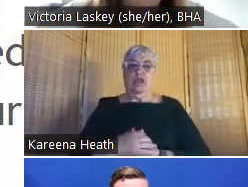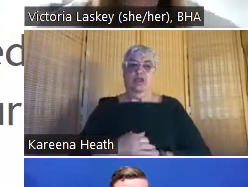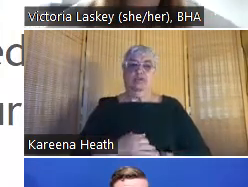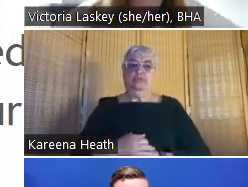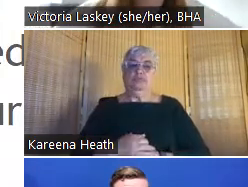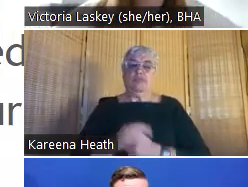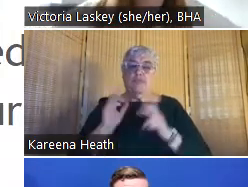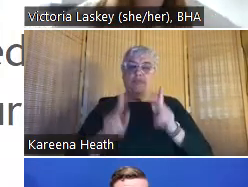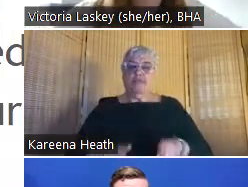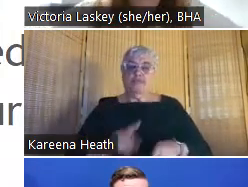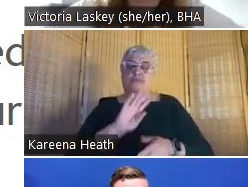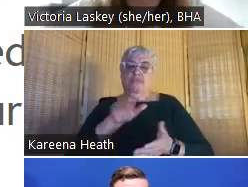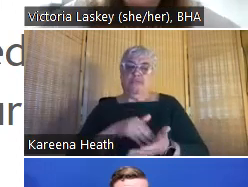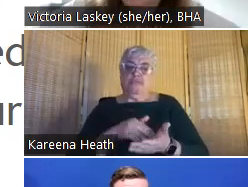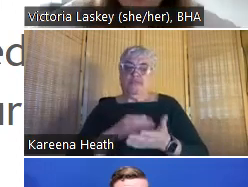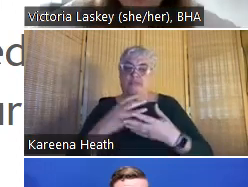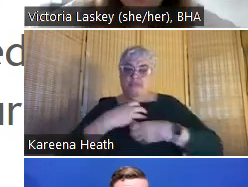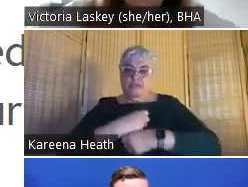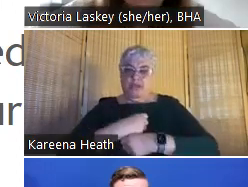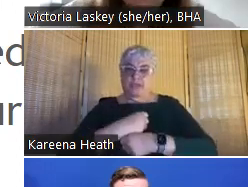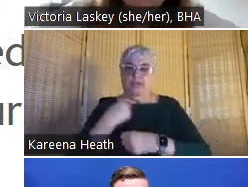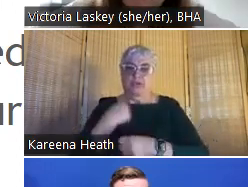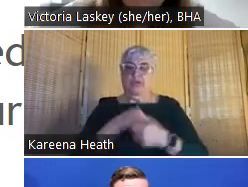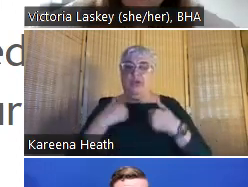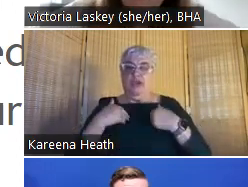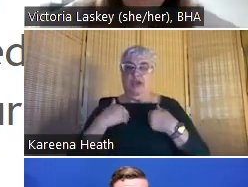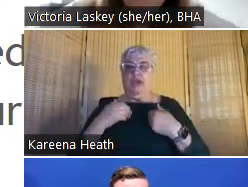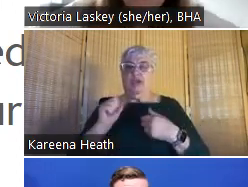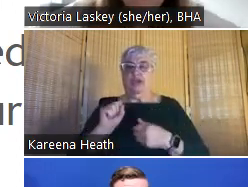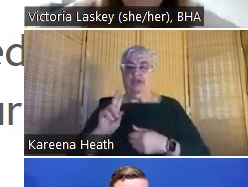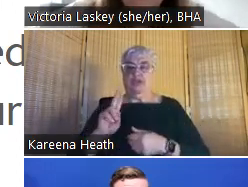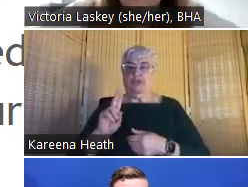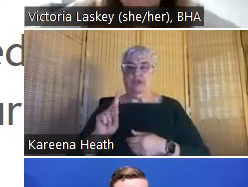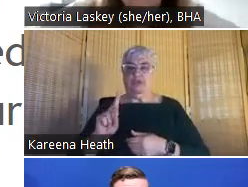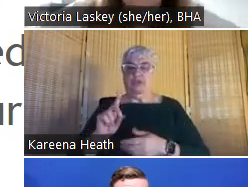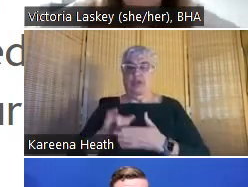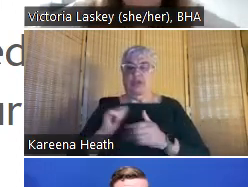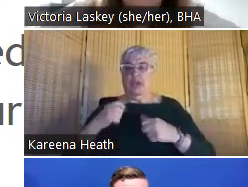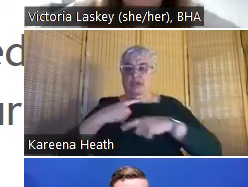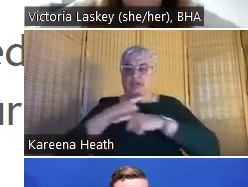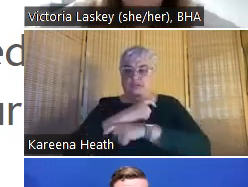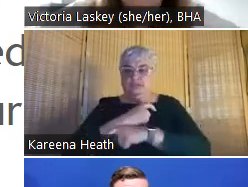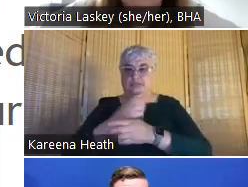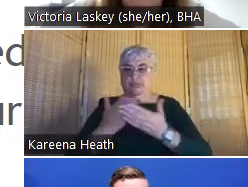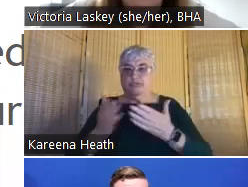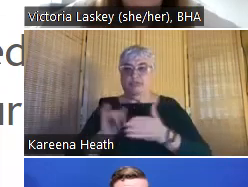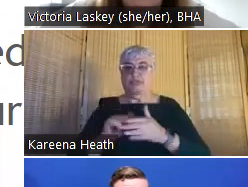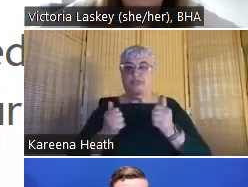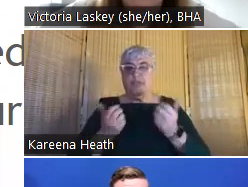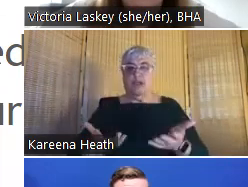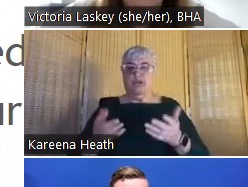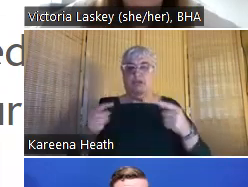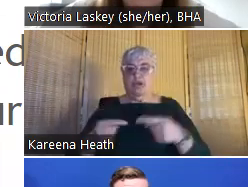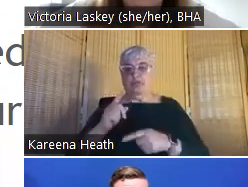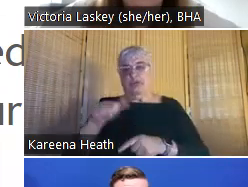For a person-centered summary, we have substance use disorders are very complex and may result in doing things that can cause harm to